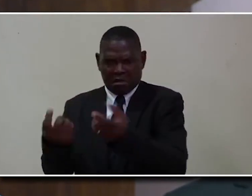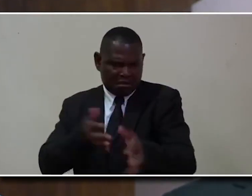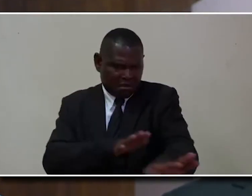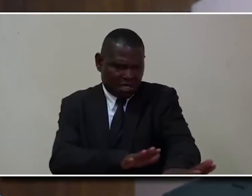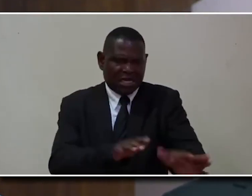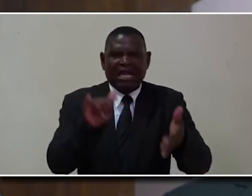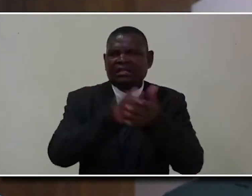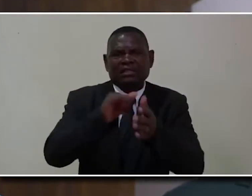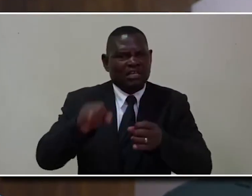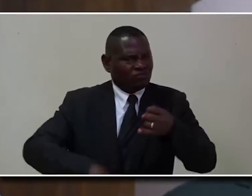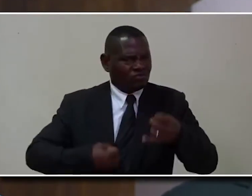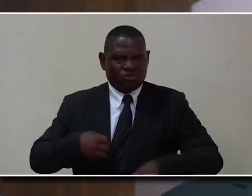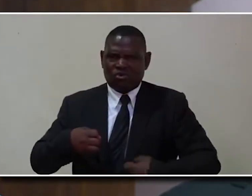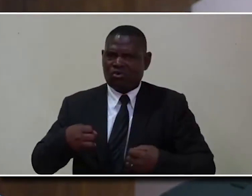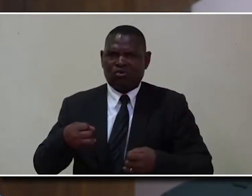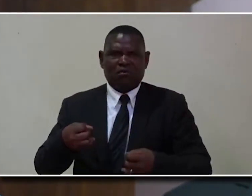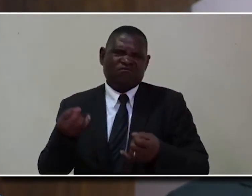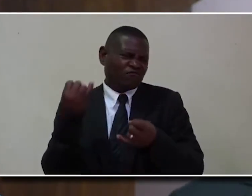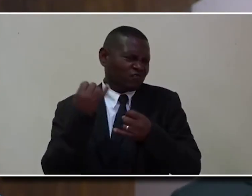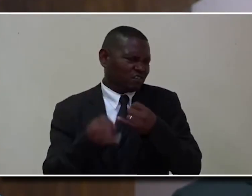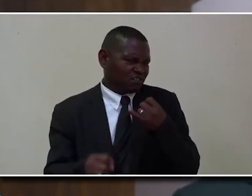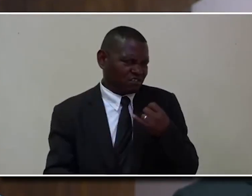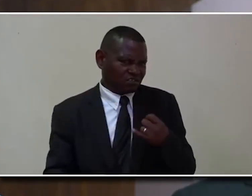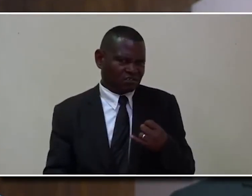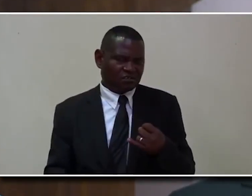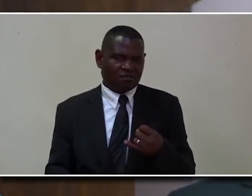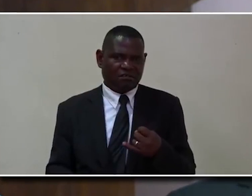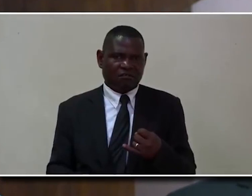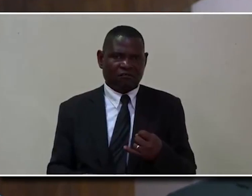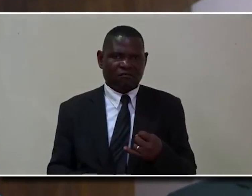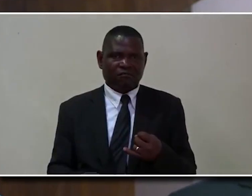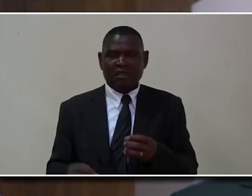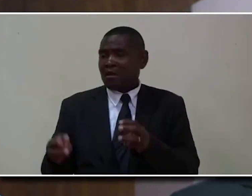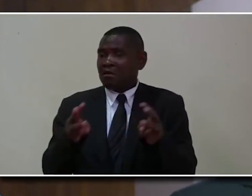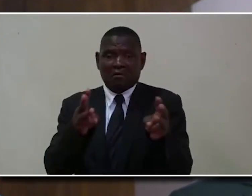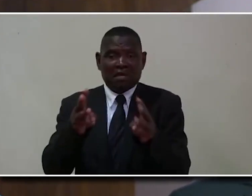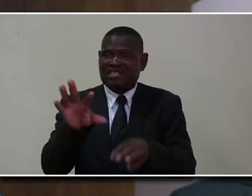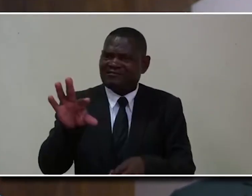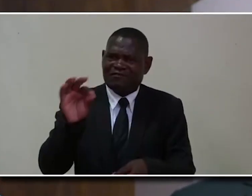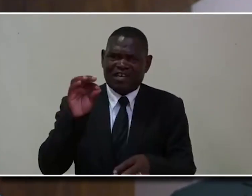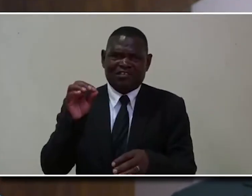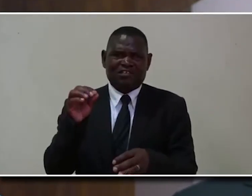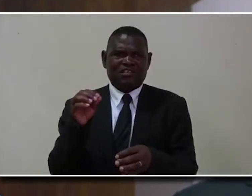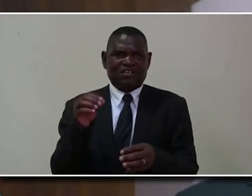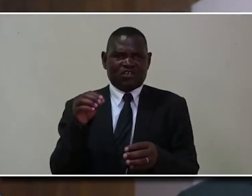that joy is no longer there. So the sources of joy on earth are